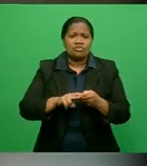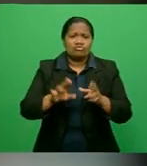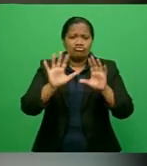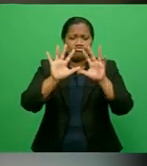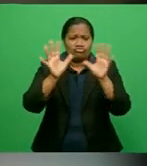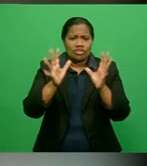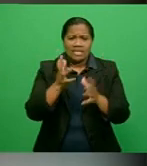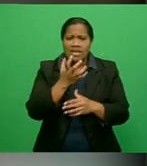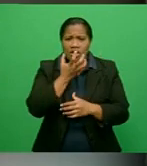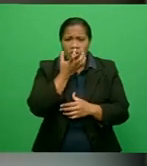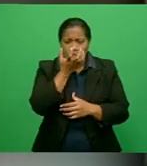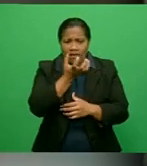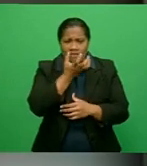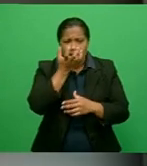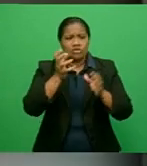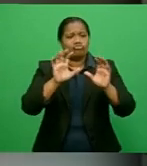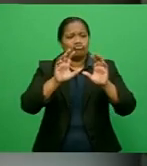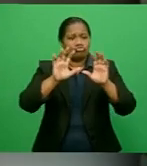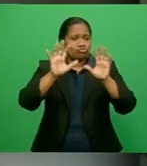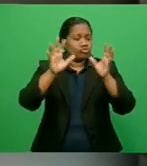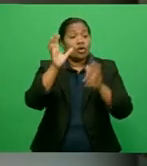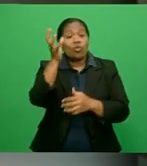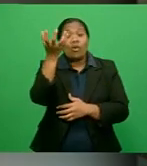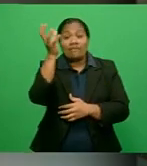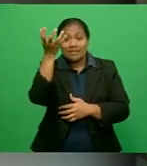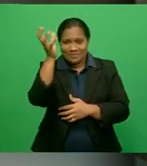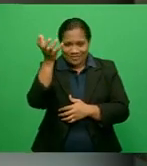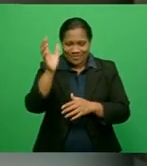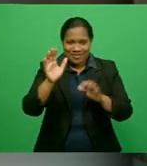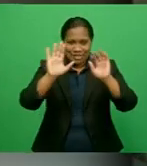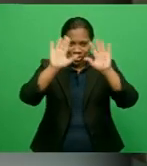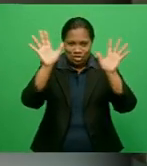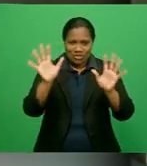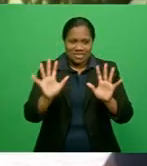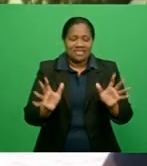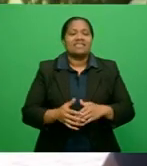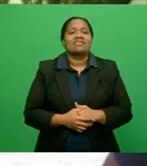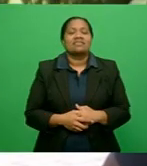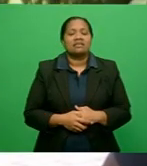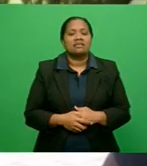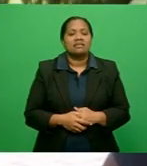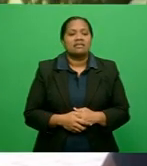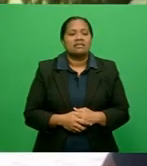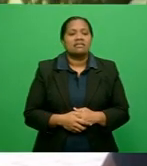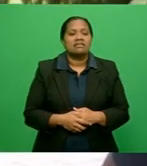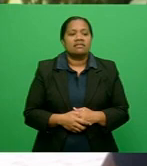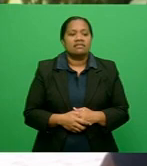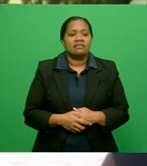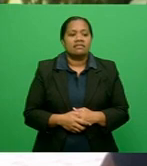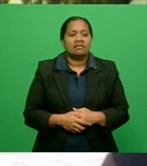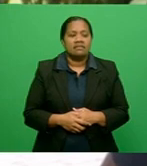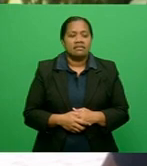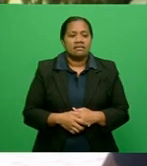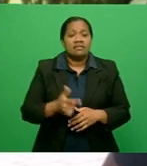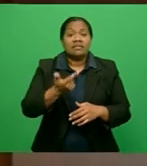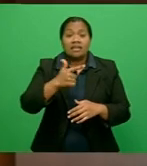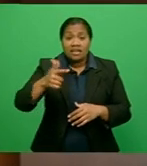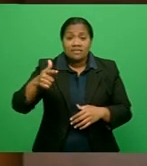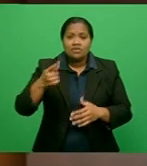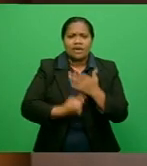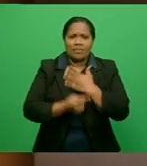on the leaf. It's always every month they'll go and making some sort of herbal